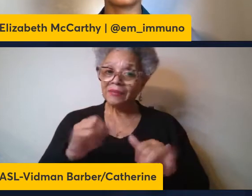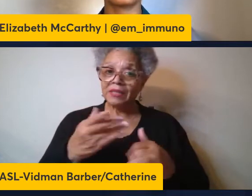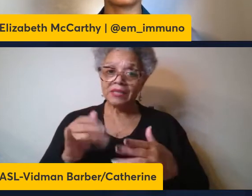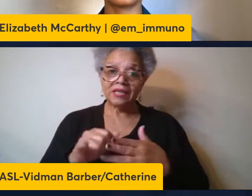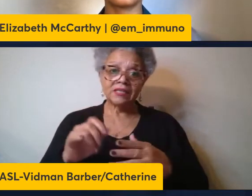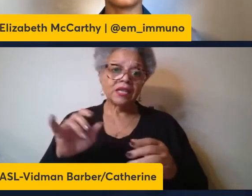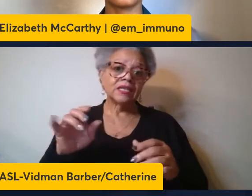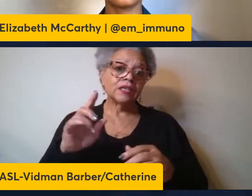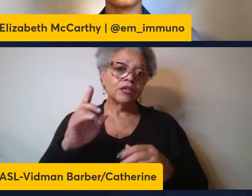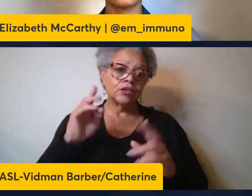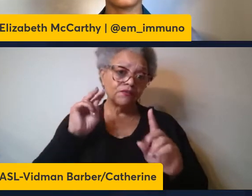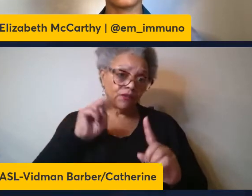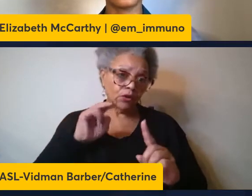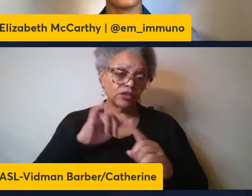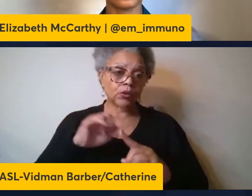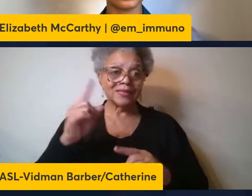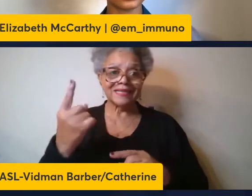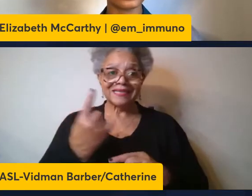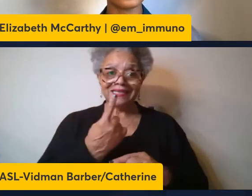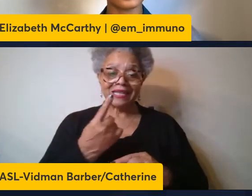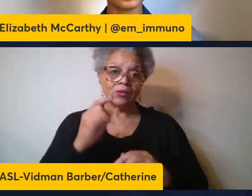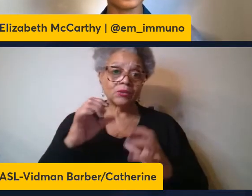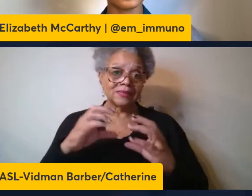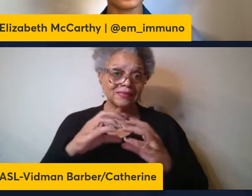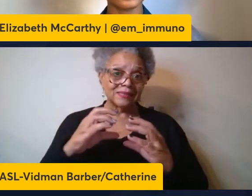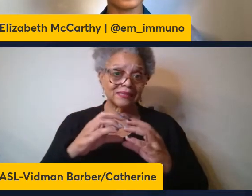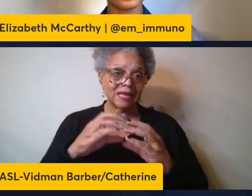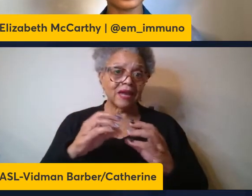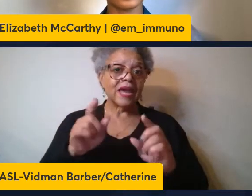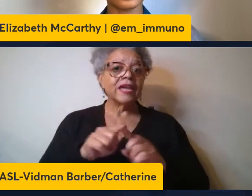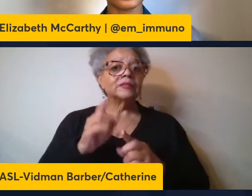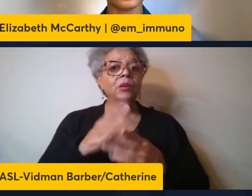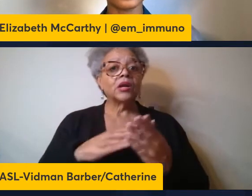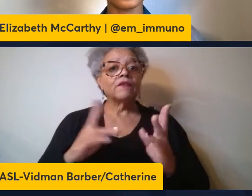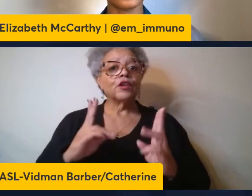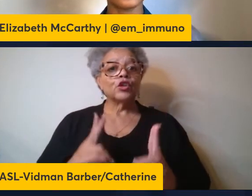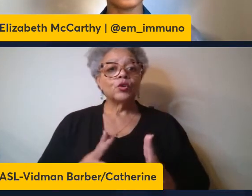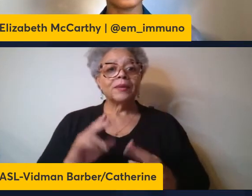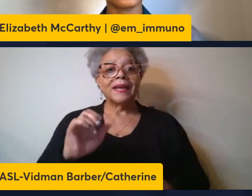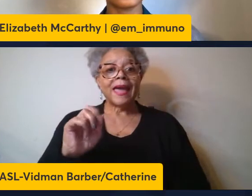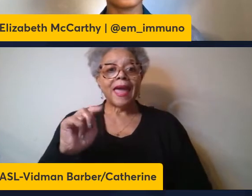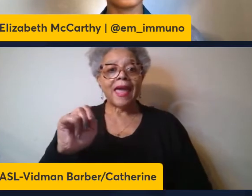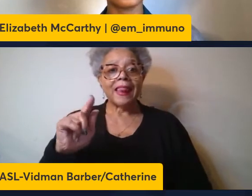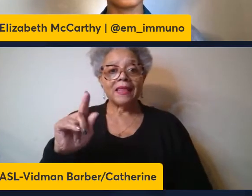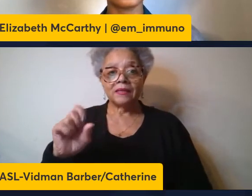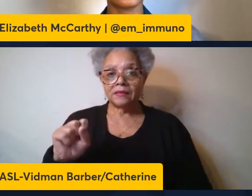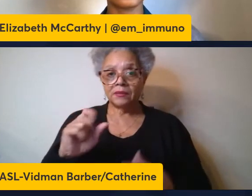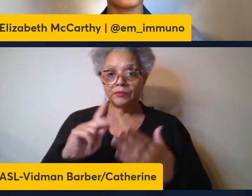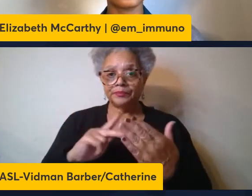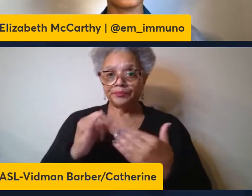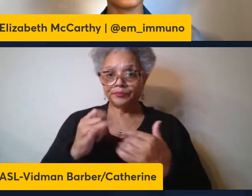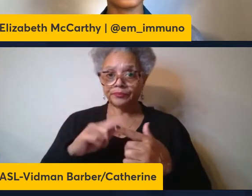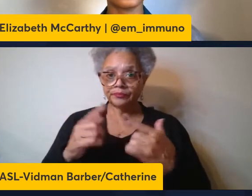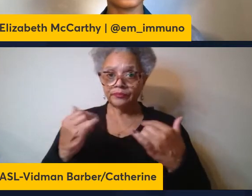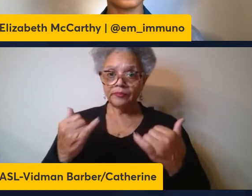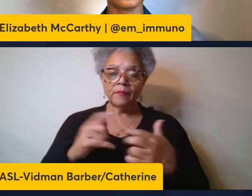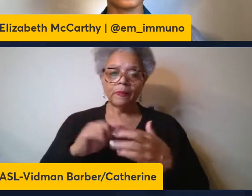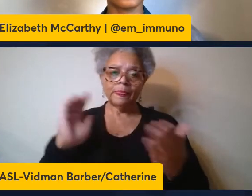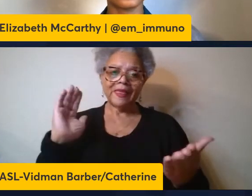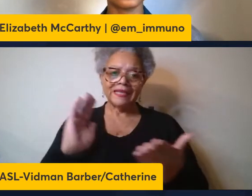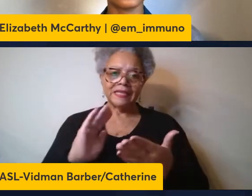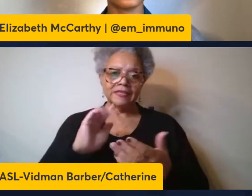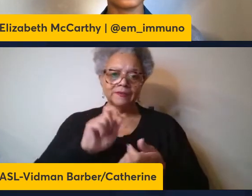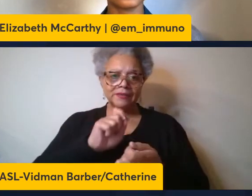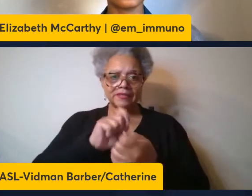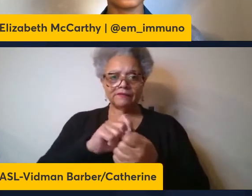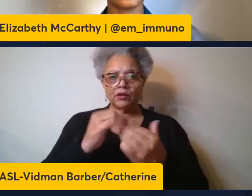single cell atlasing efforts as part of the Human Cell Atlas project. But now it's less of a specific or